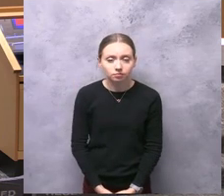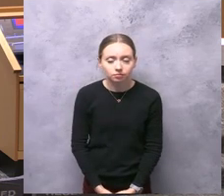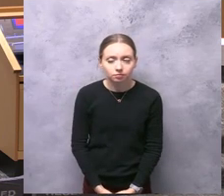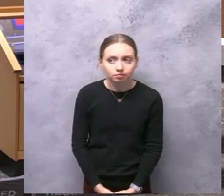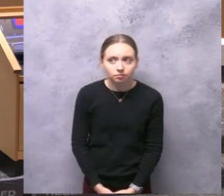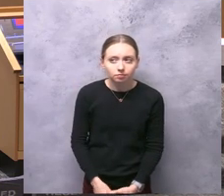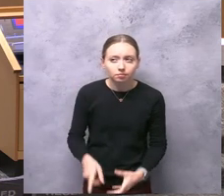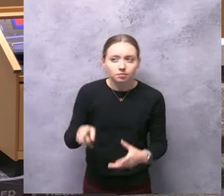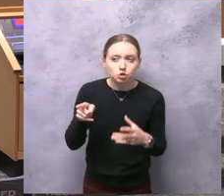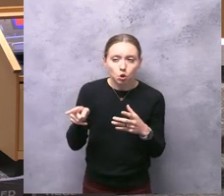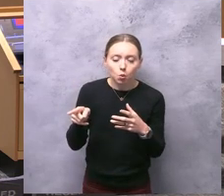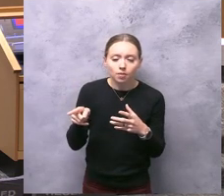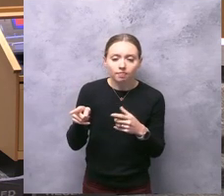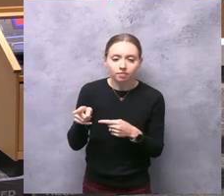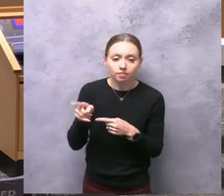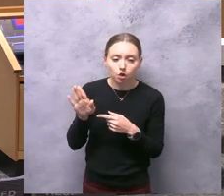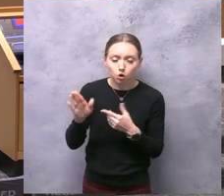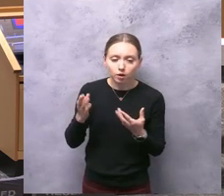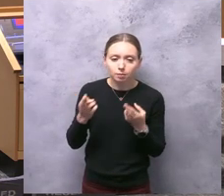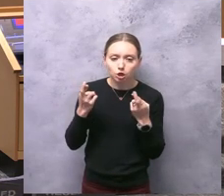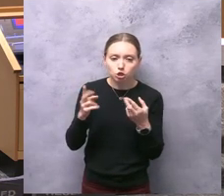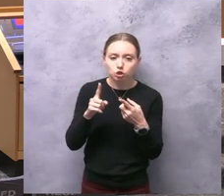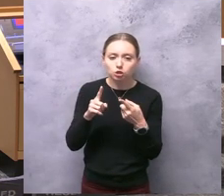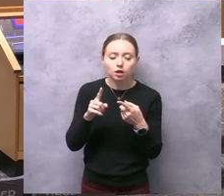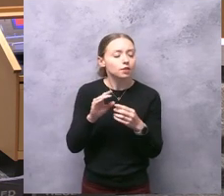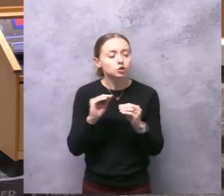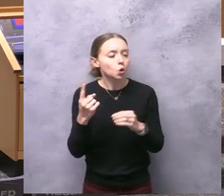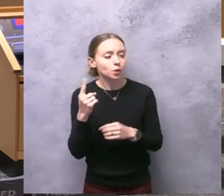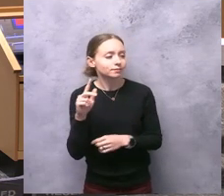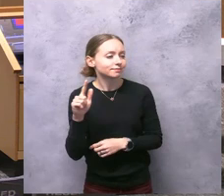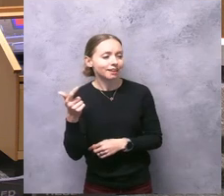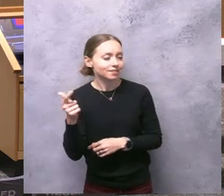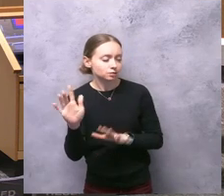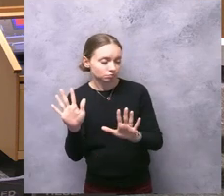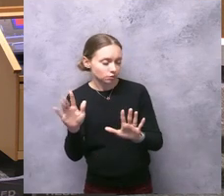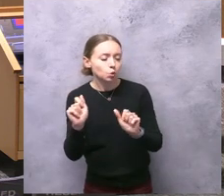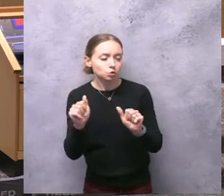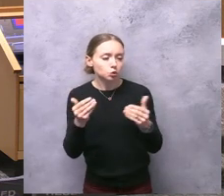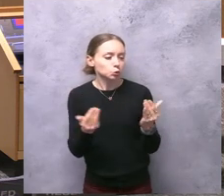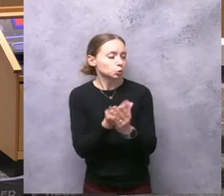chair's recommendation is to make a motion on the agenda item? There was no second, so. Okay.